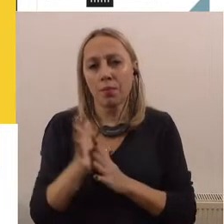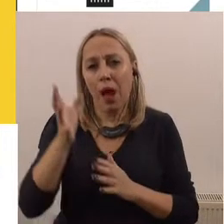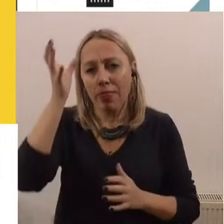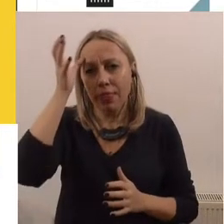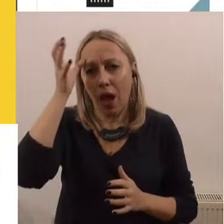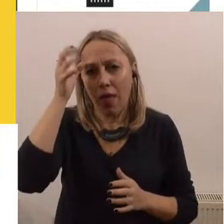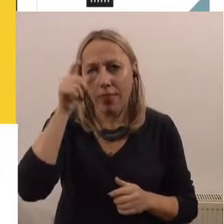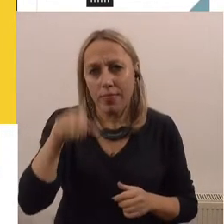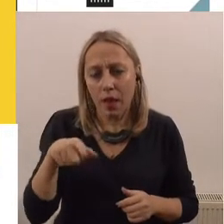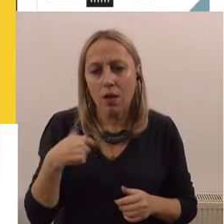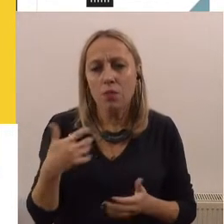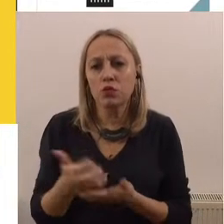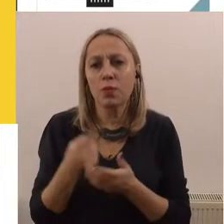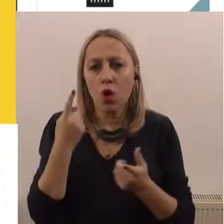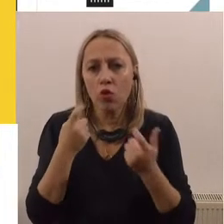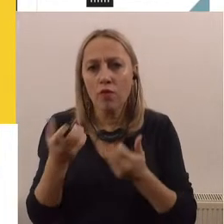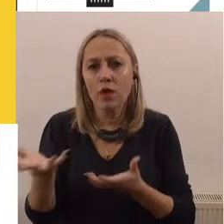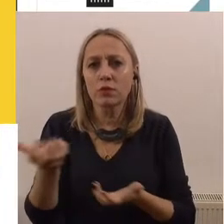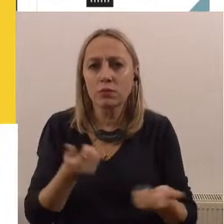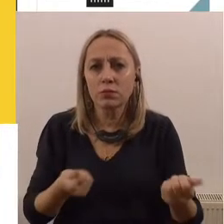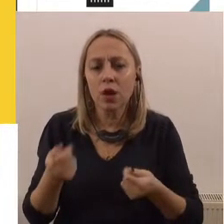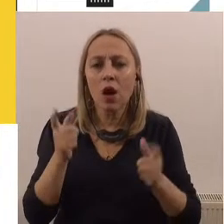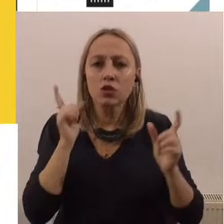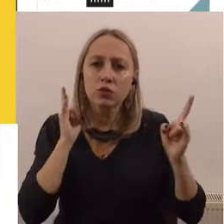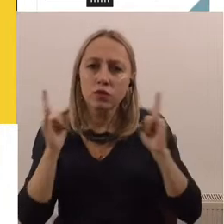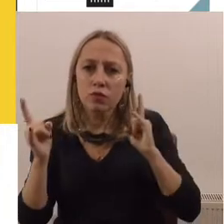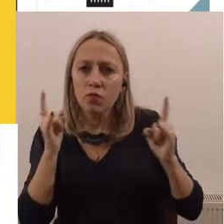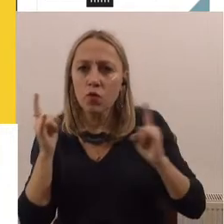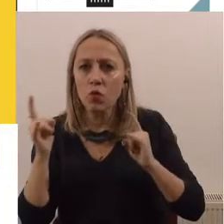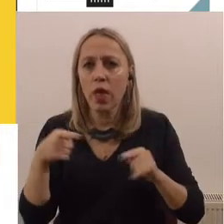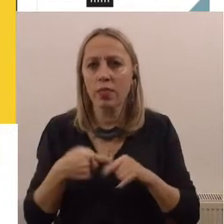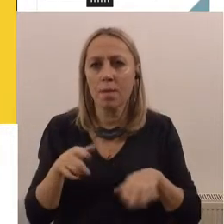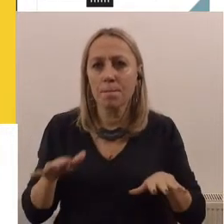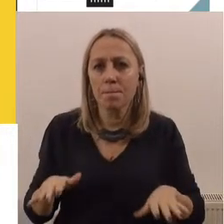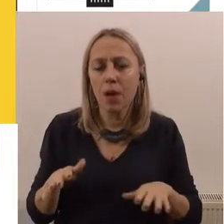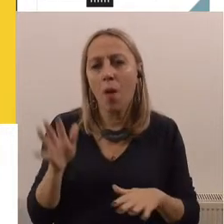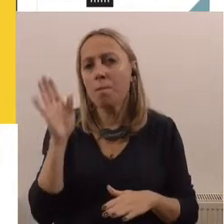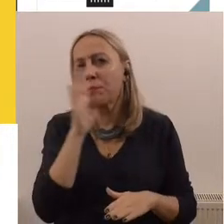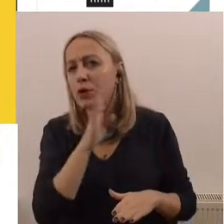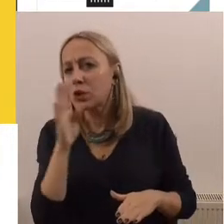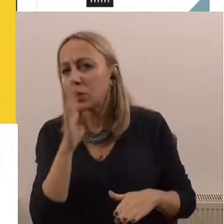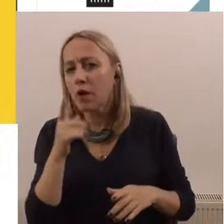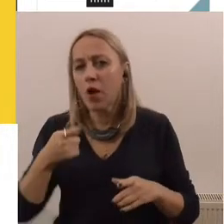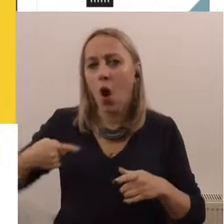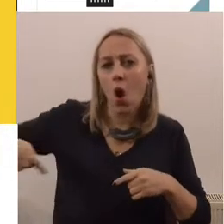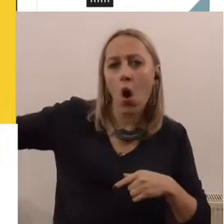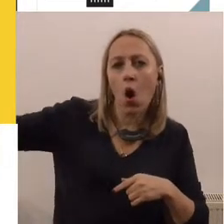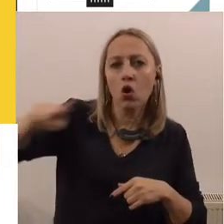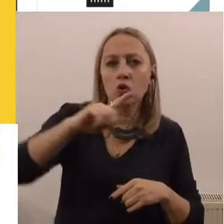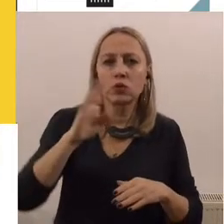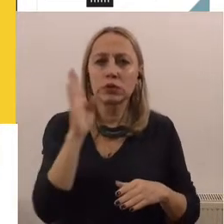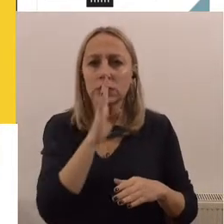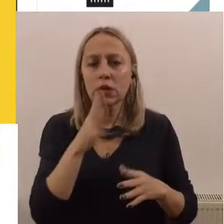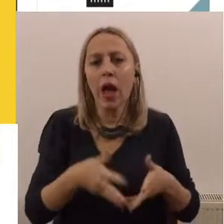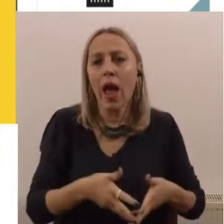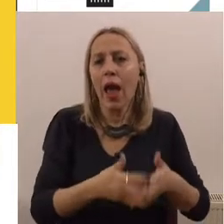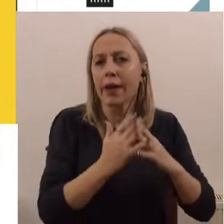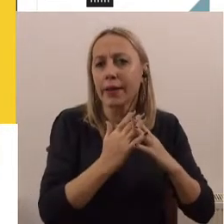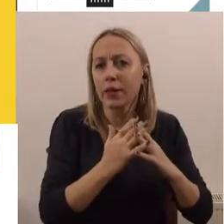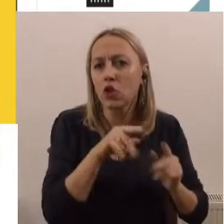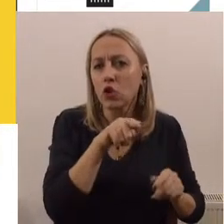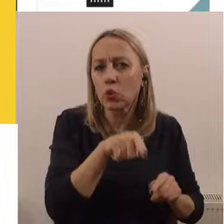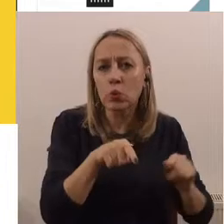about the sound of the space, about the nature, about the architecture, previous and current.